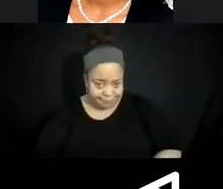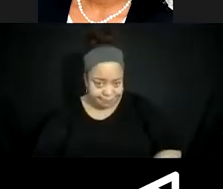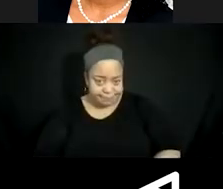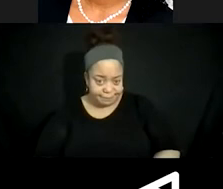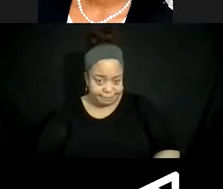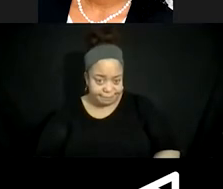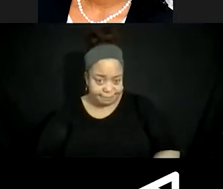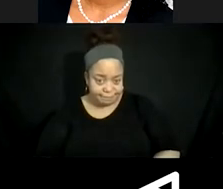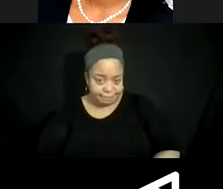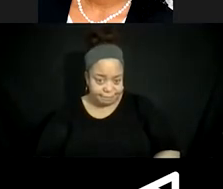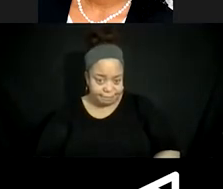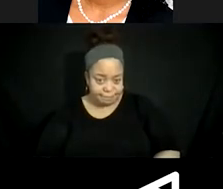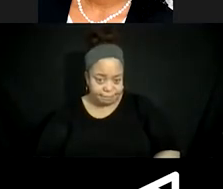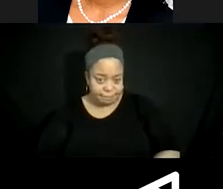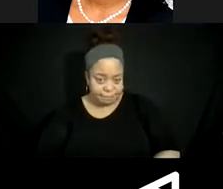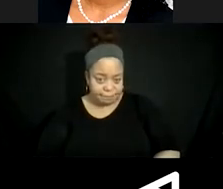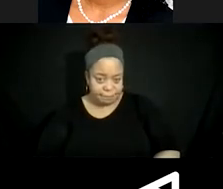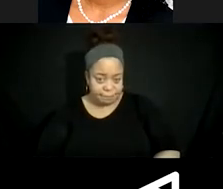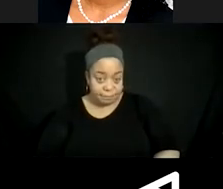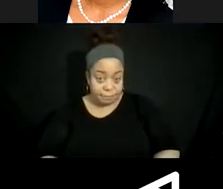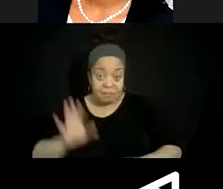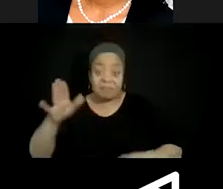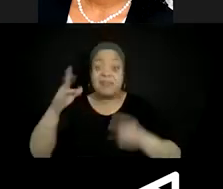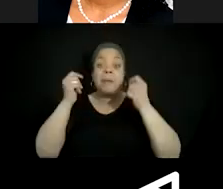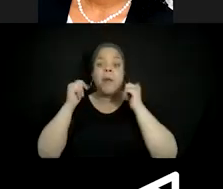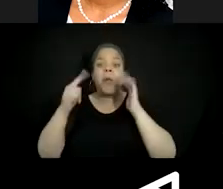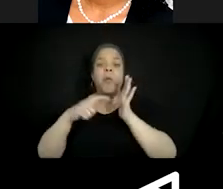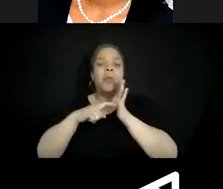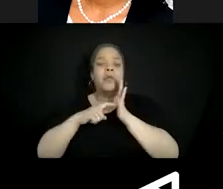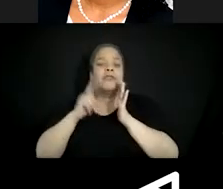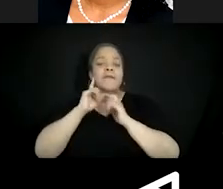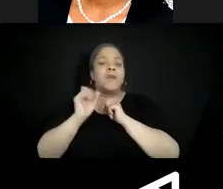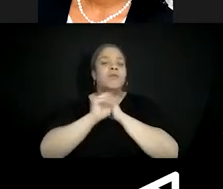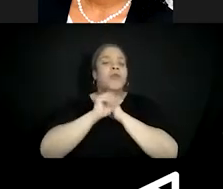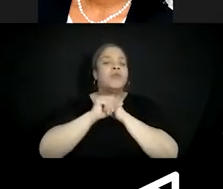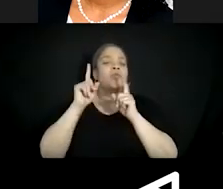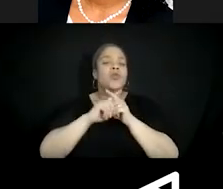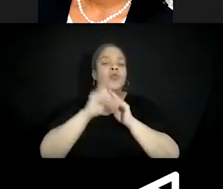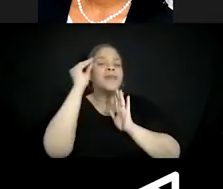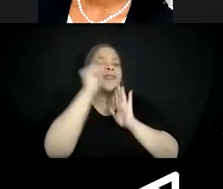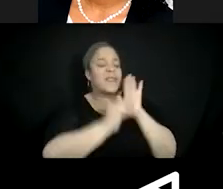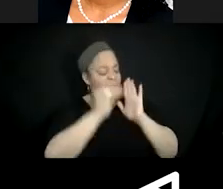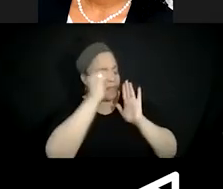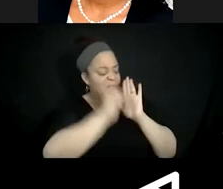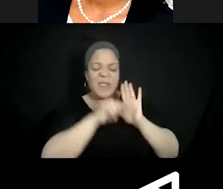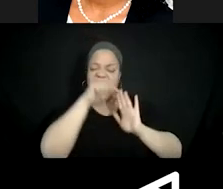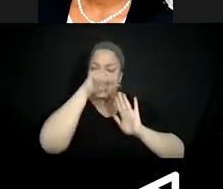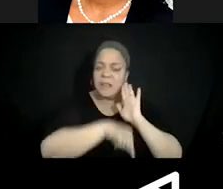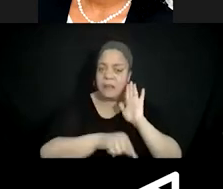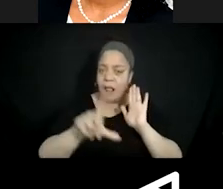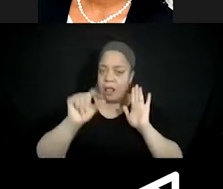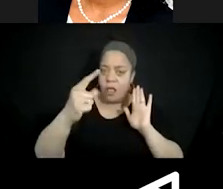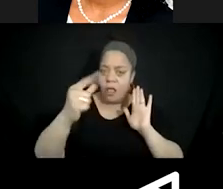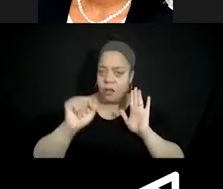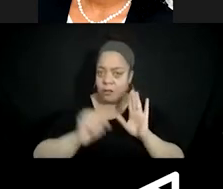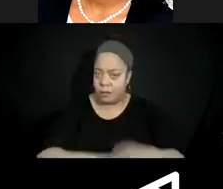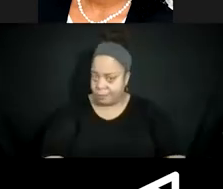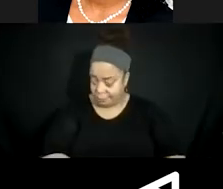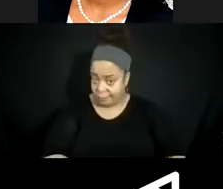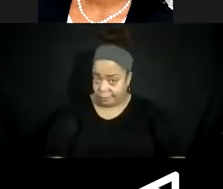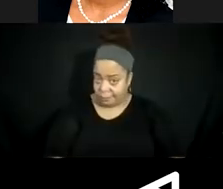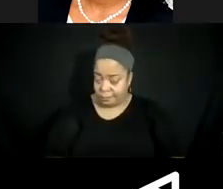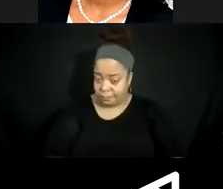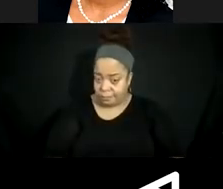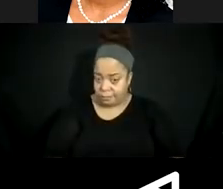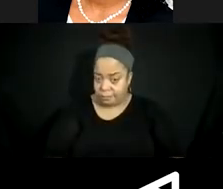the network basically can own. He transformed the licensing process into mere formality by eliminating the need for broadcasters to fill out detailed program